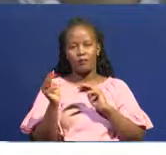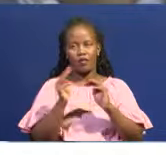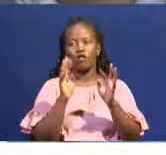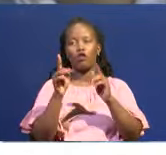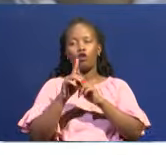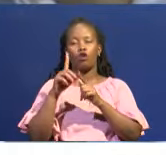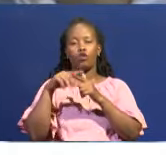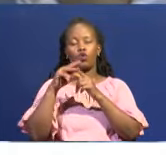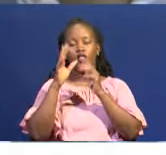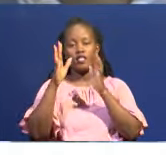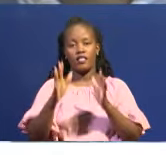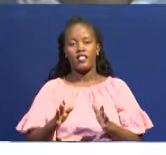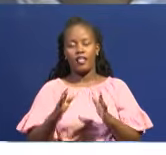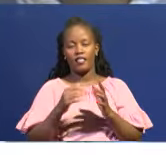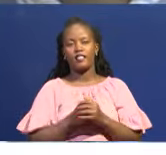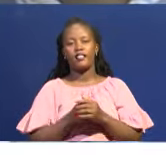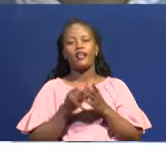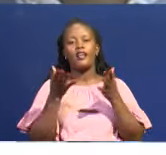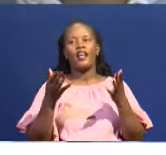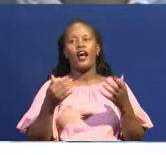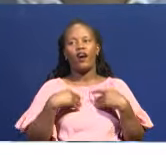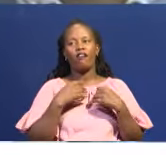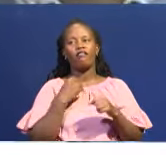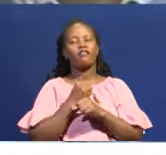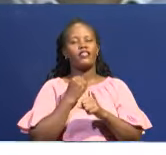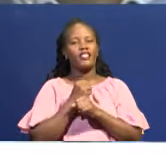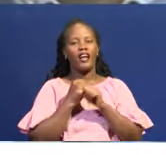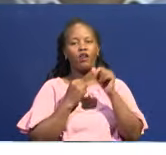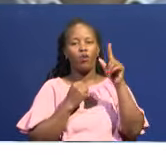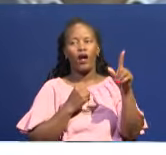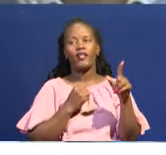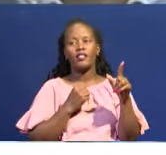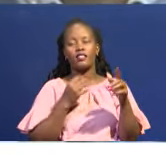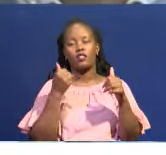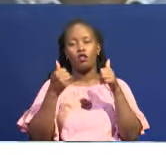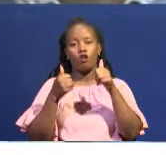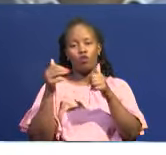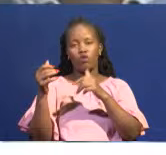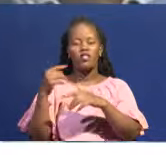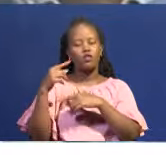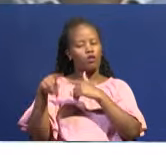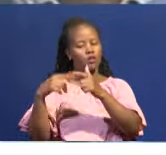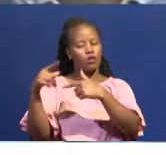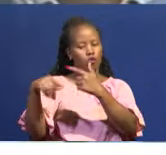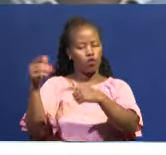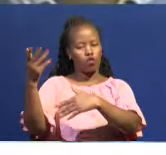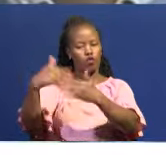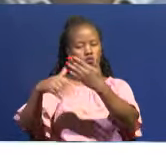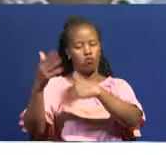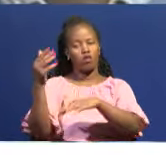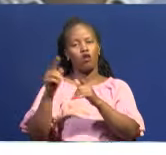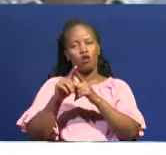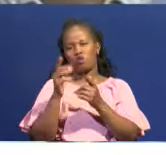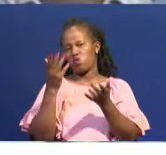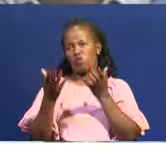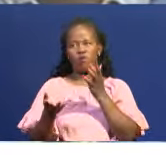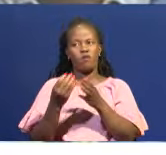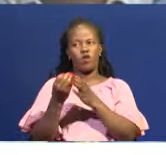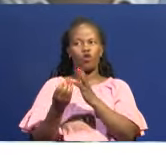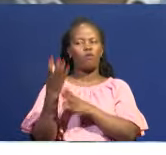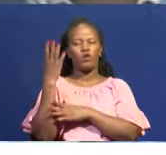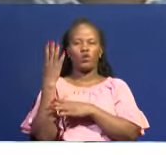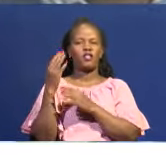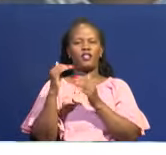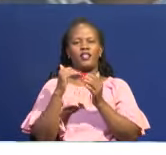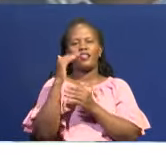was talking about. Currently, we have done 1, which is the AGO tank, which is under construction, and perhaps commissioning will be somewhere